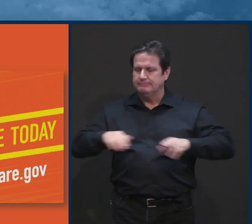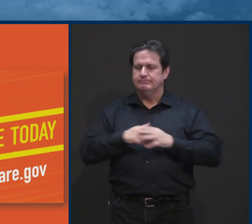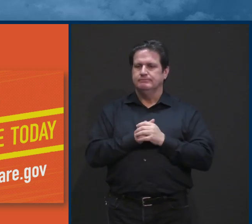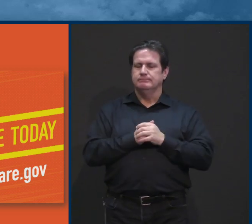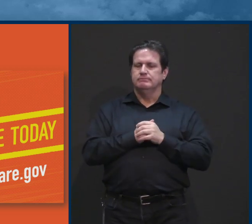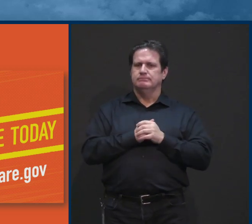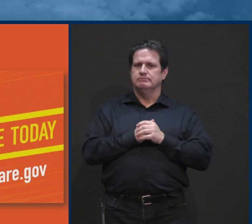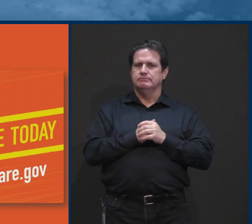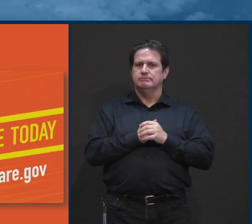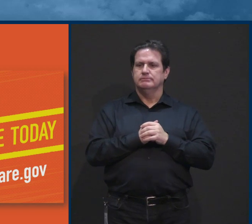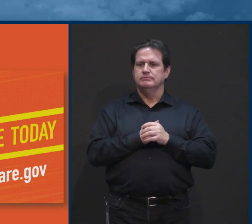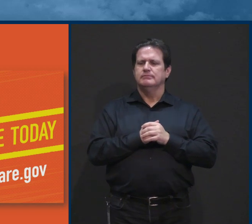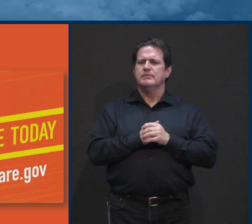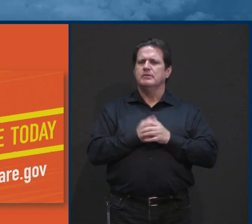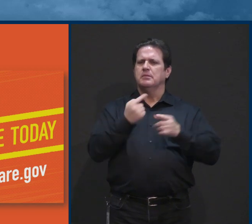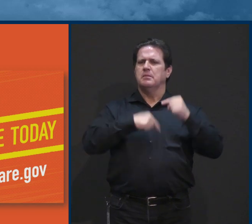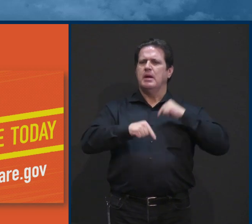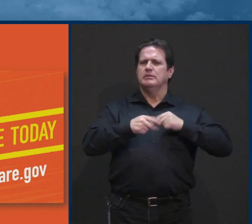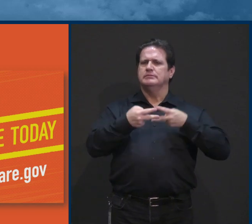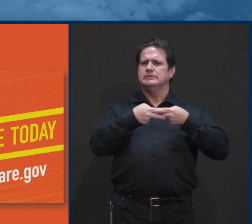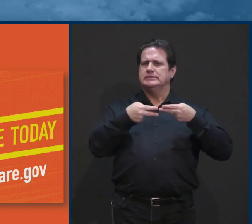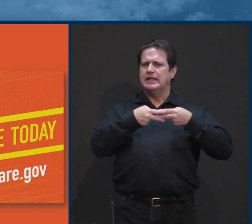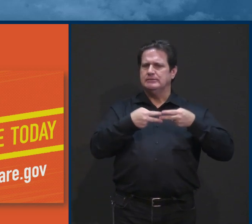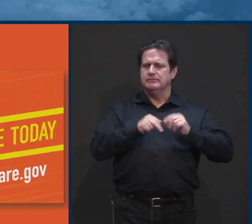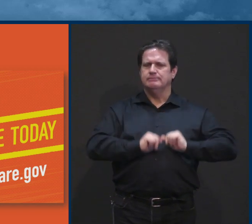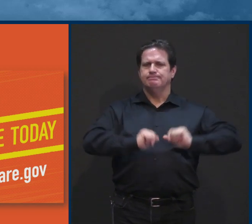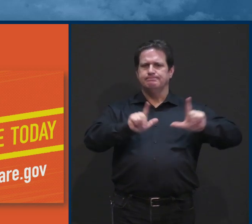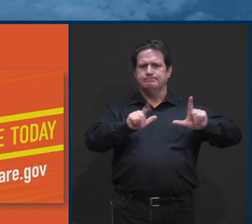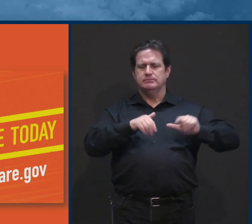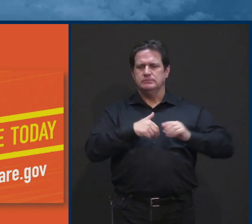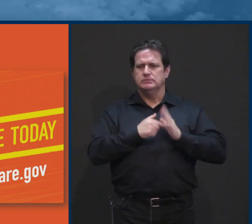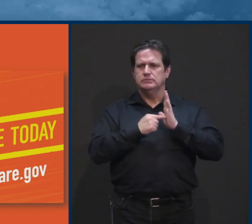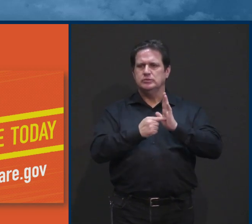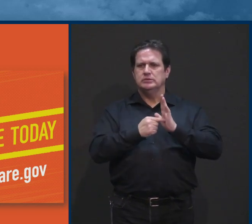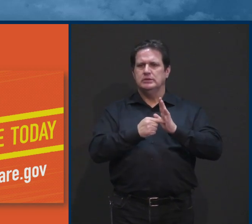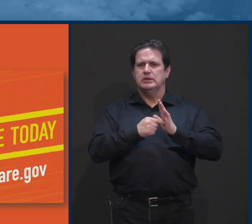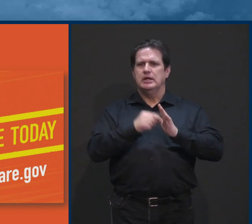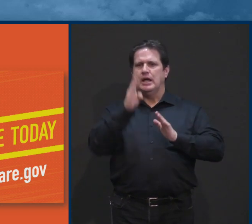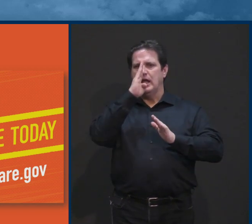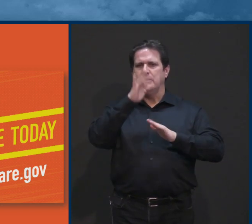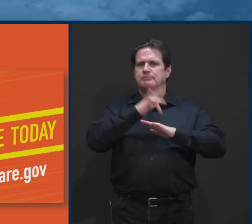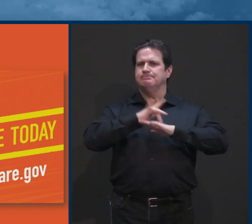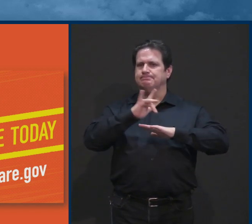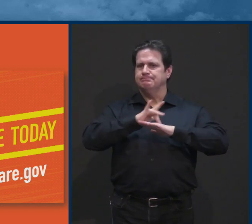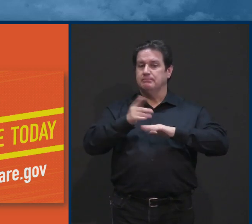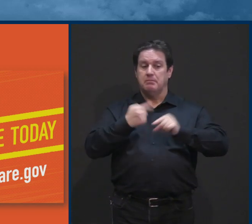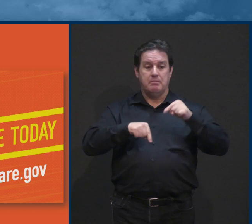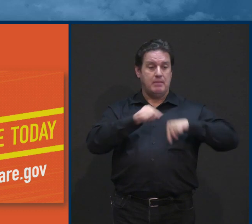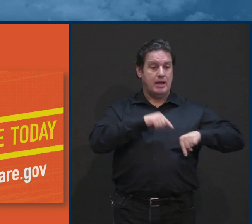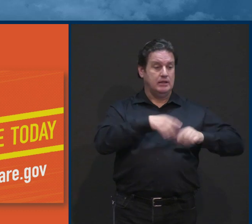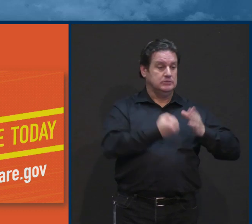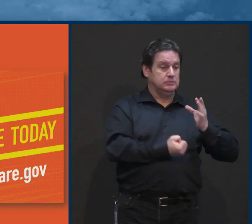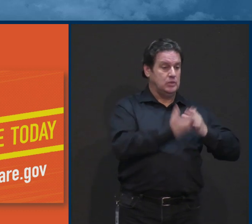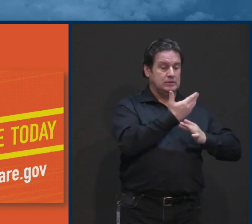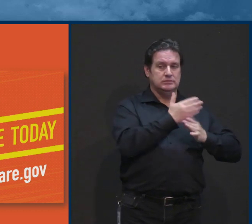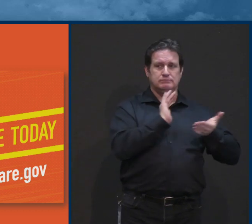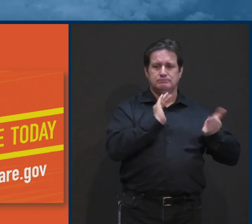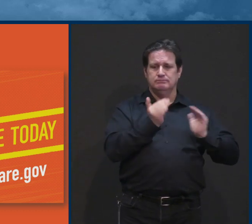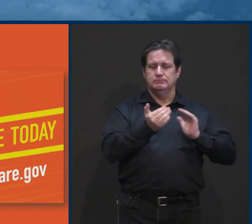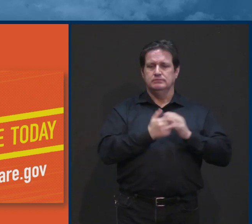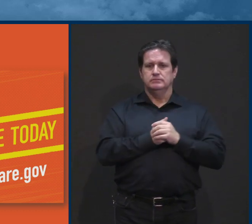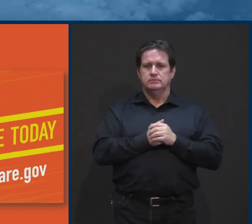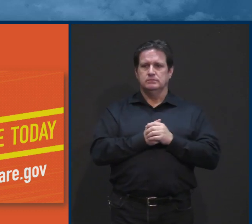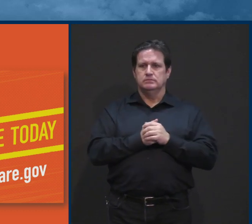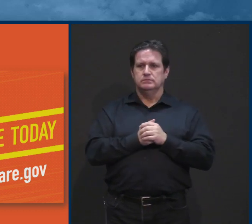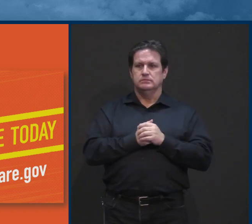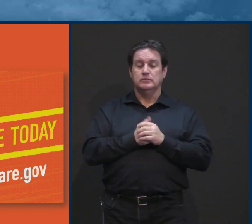to ask if we can go back to the one slide that shows the hospital capacity going back to the spring, how